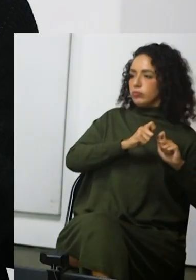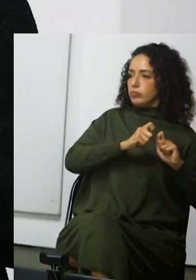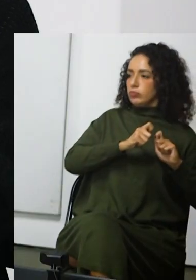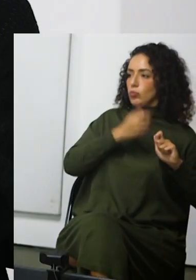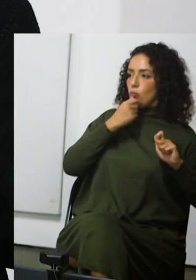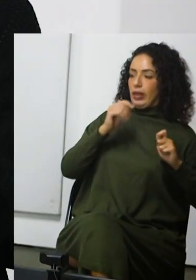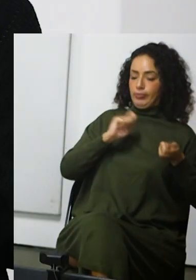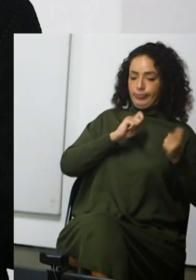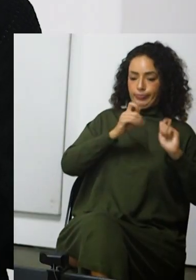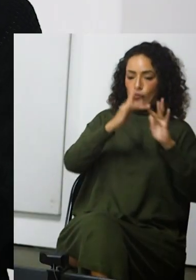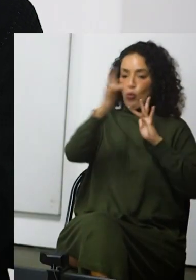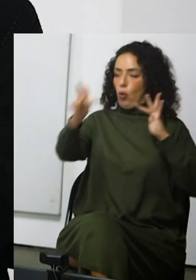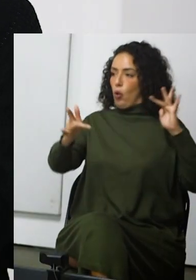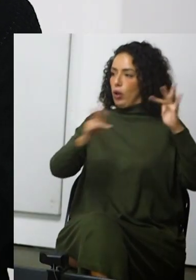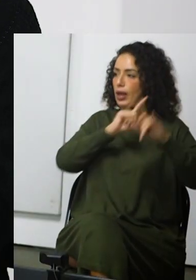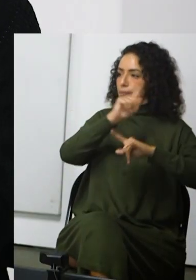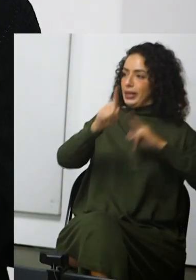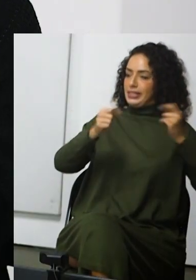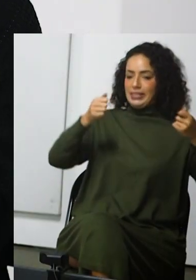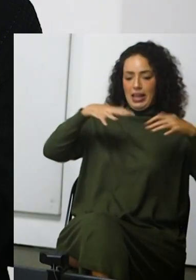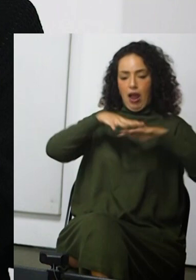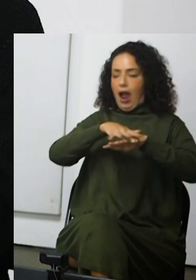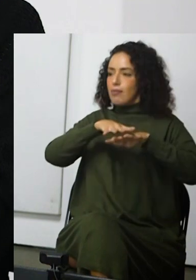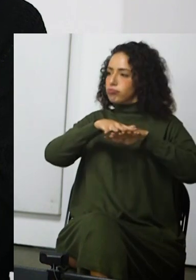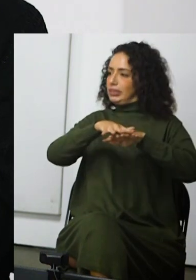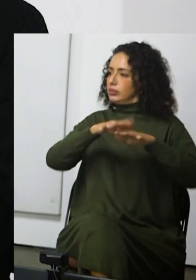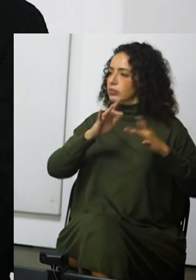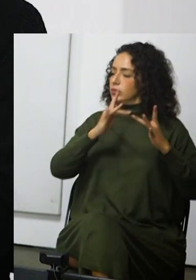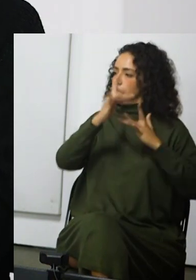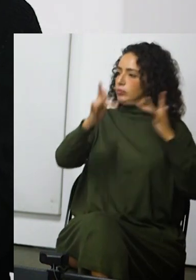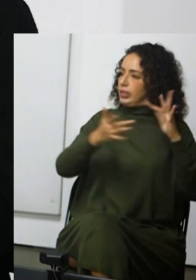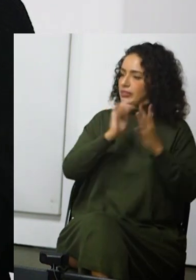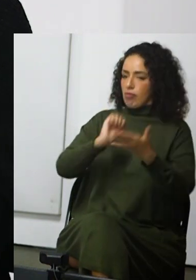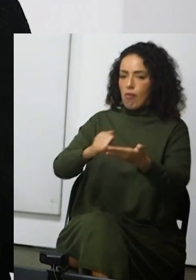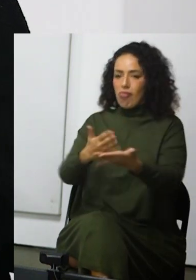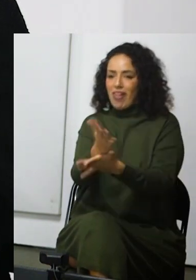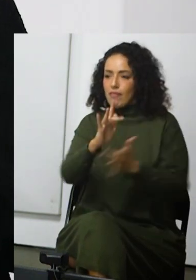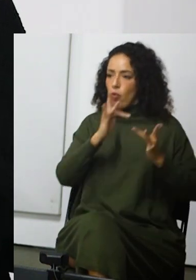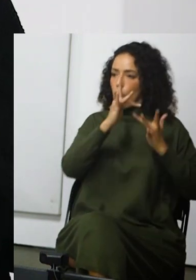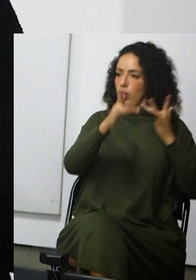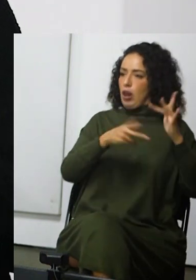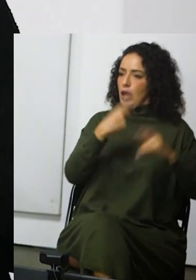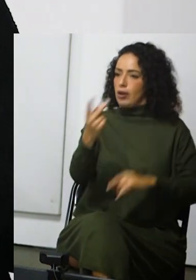meetings and also hybrid meetings as well. So I think that's when I started seeing more,